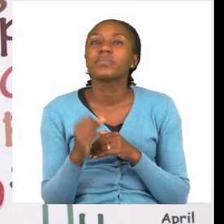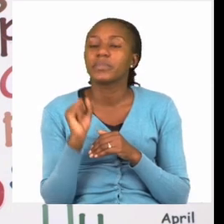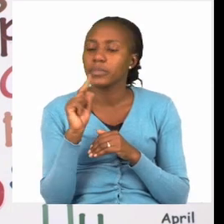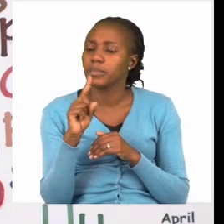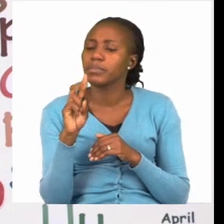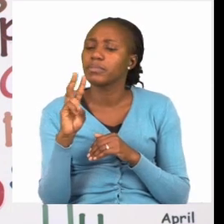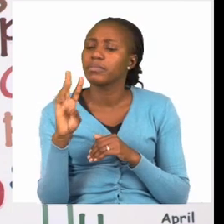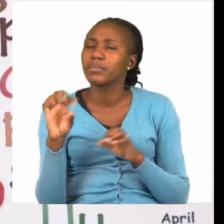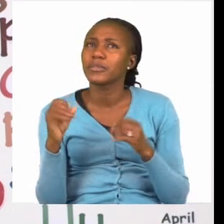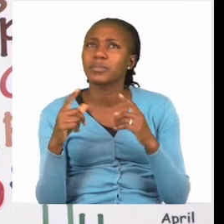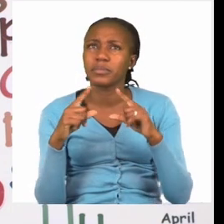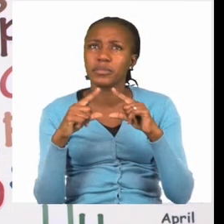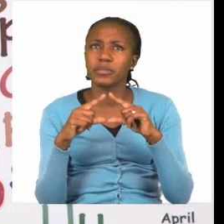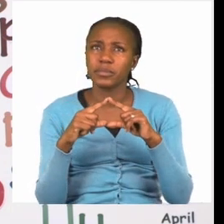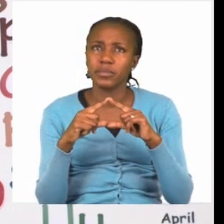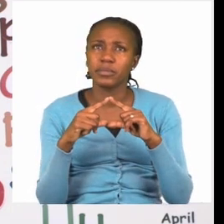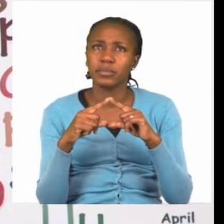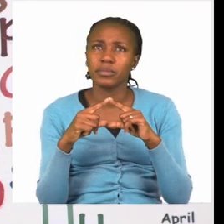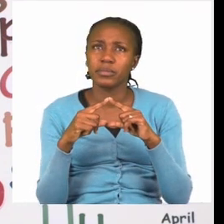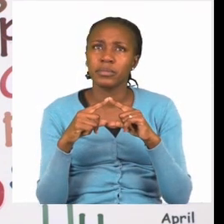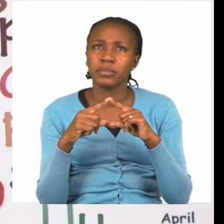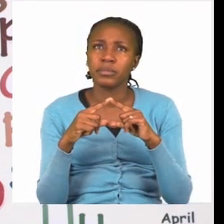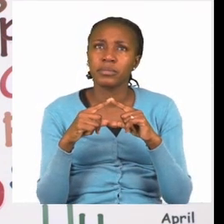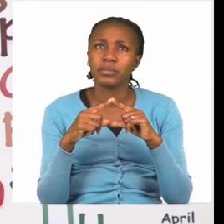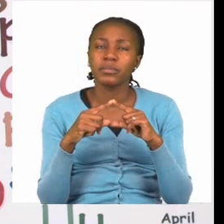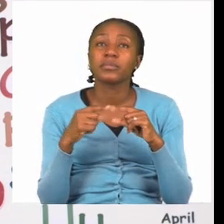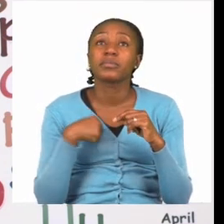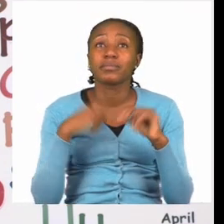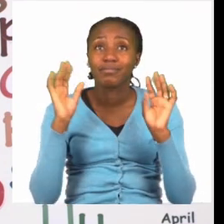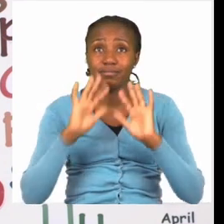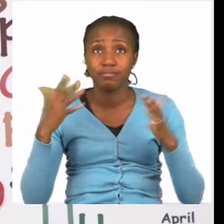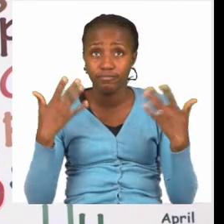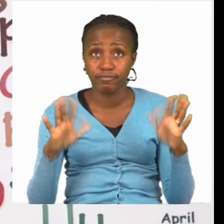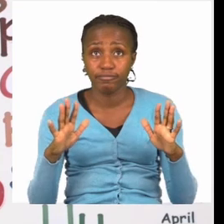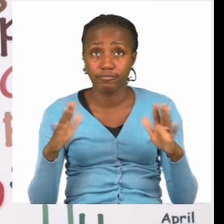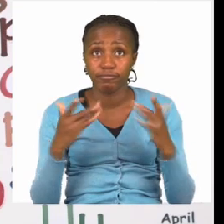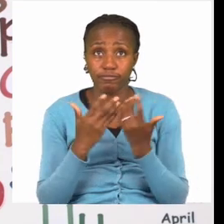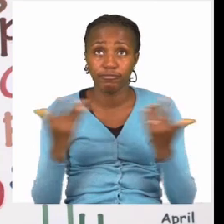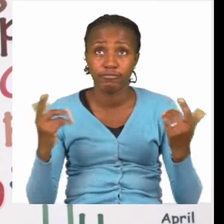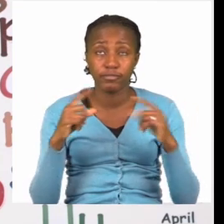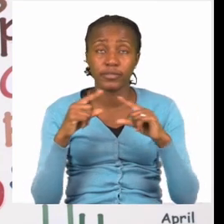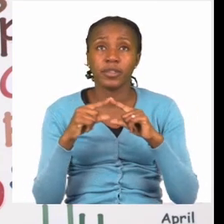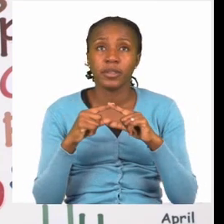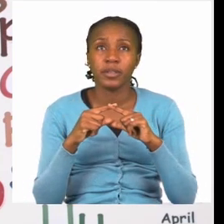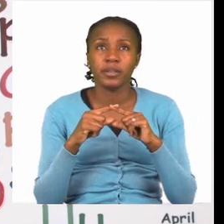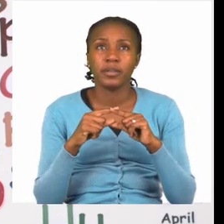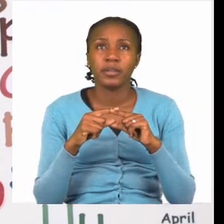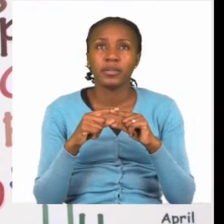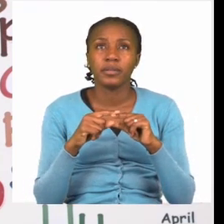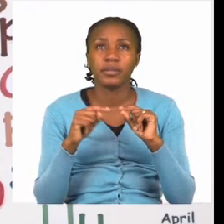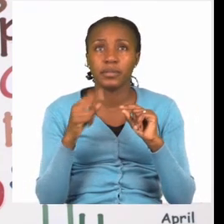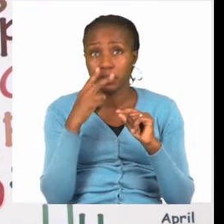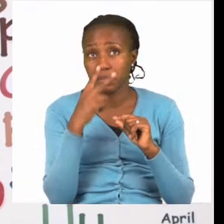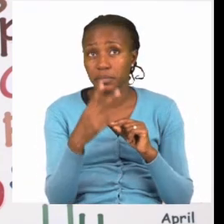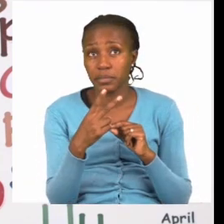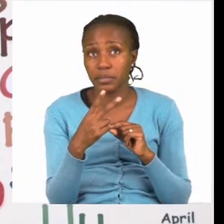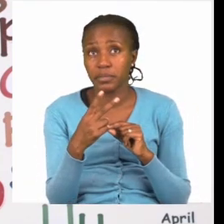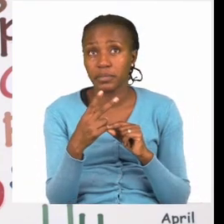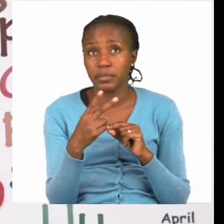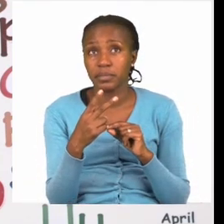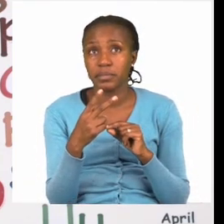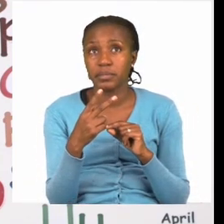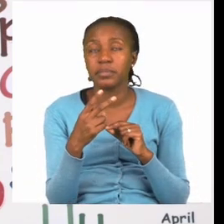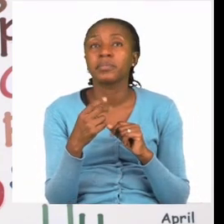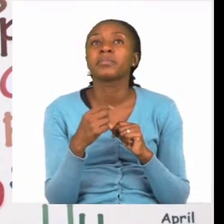them. Now on my booklet I colored all my triangles green. Can you see how I colored all